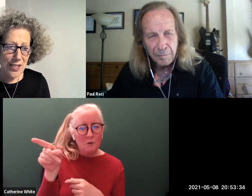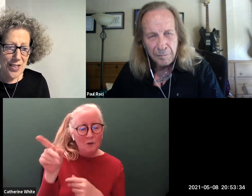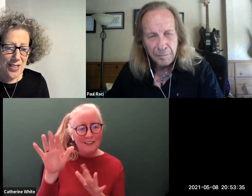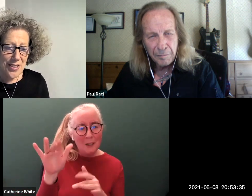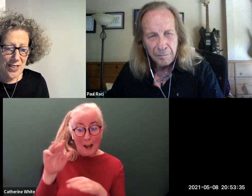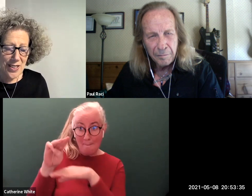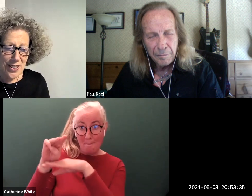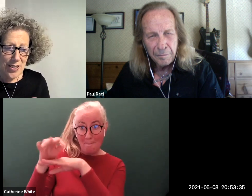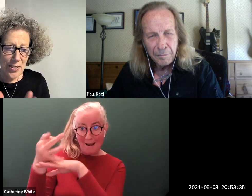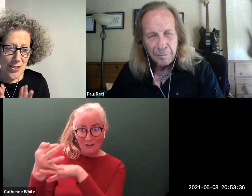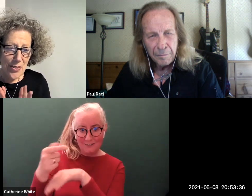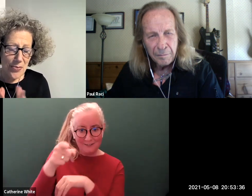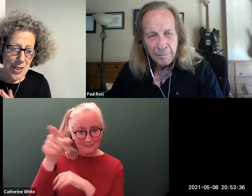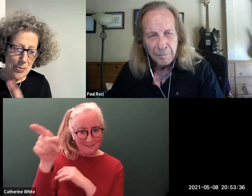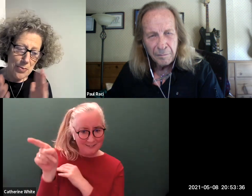parents,